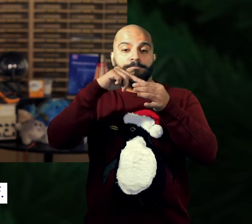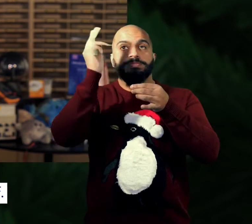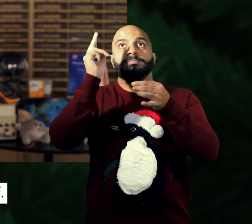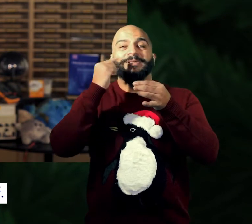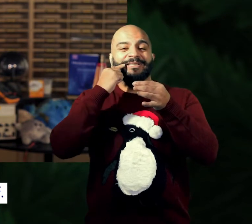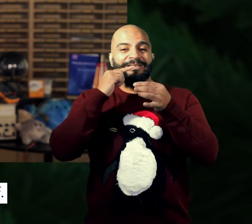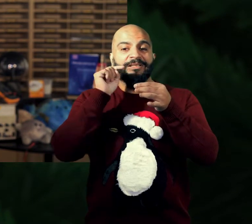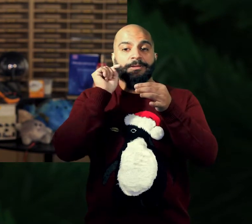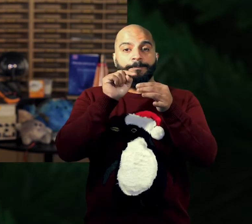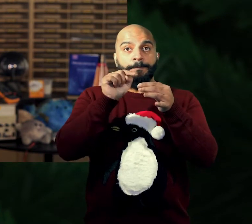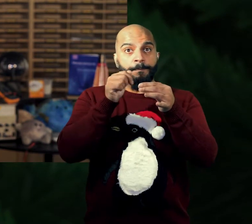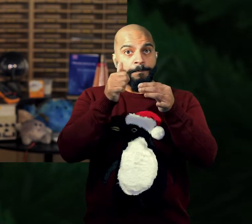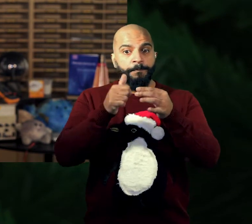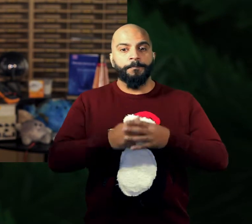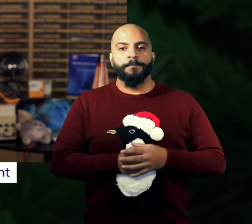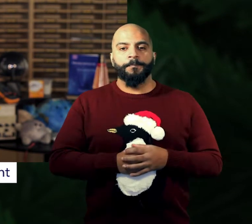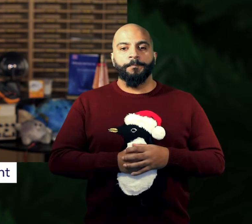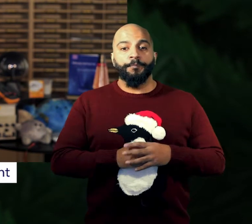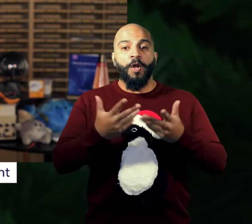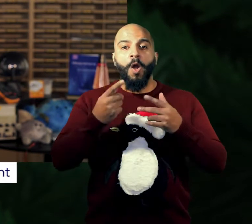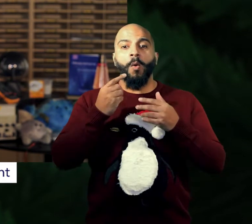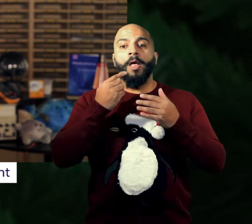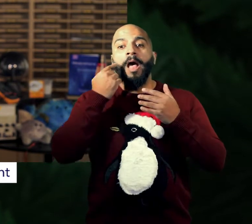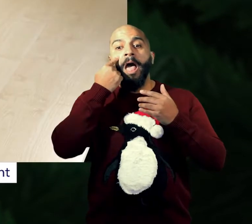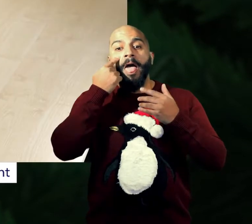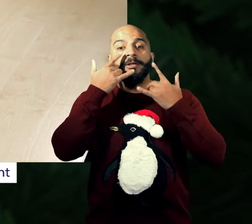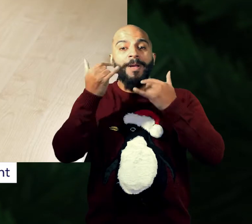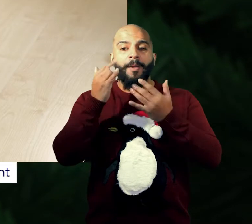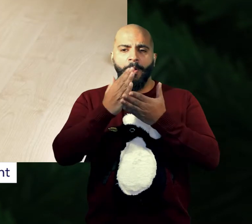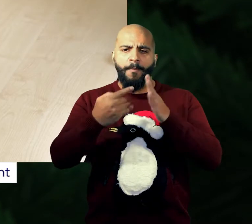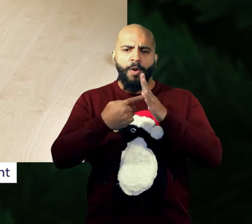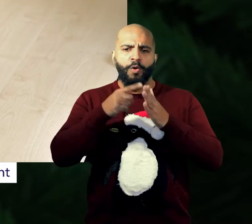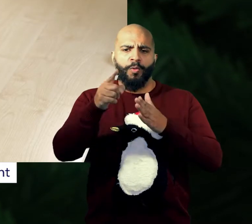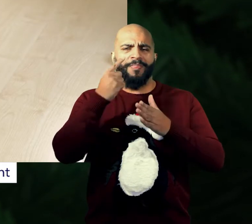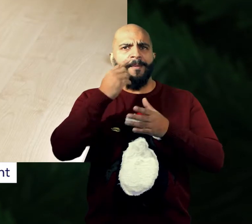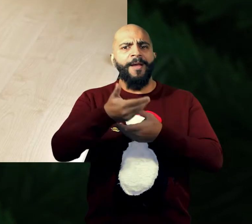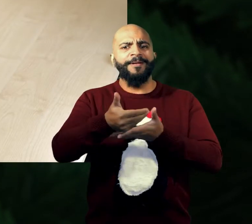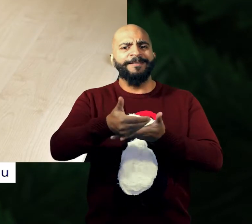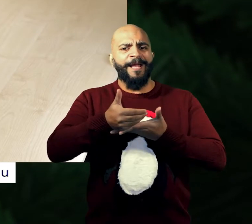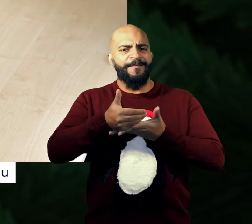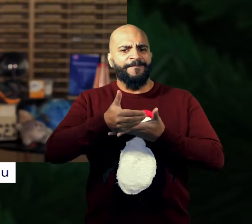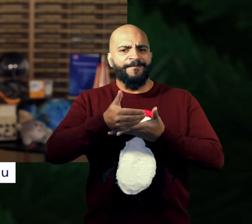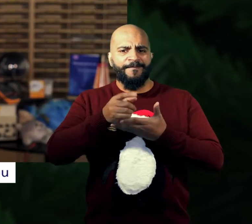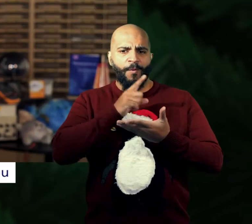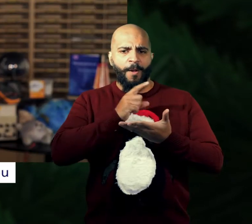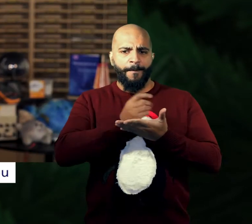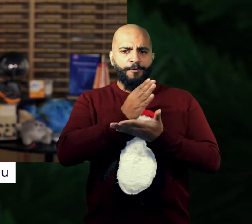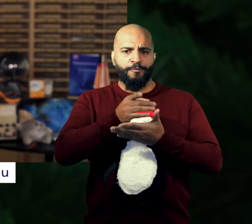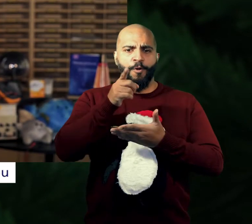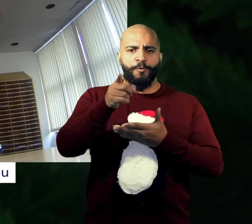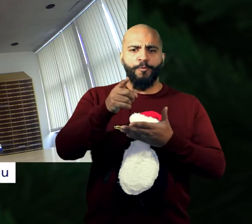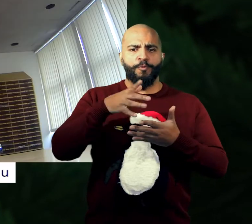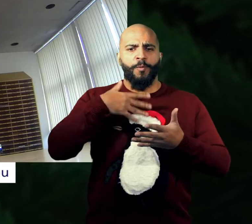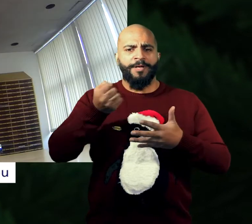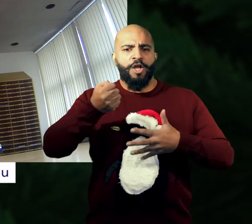that can be made to pop off. Now for every experiment, it's important that you think about safety. There might not be much chance of you